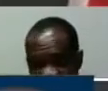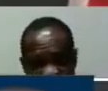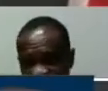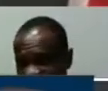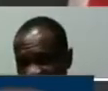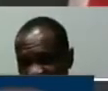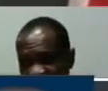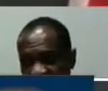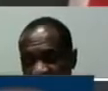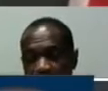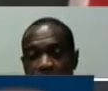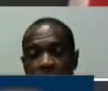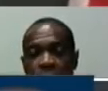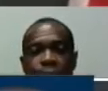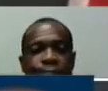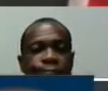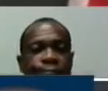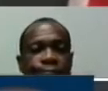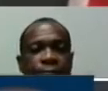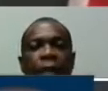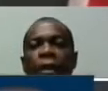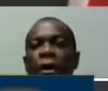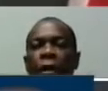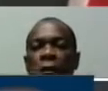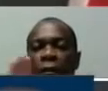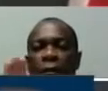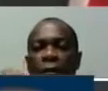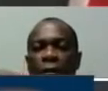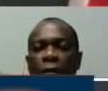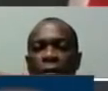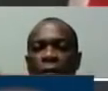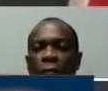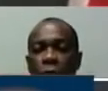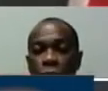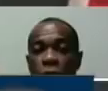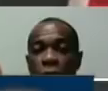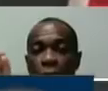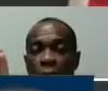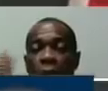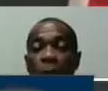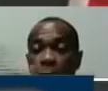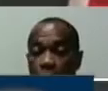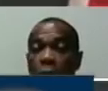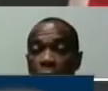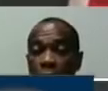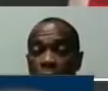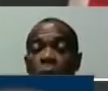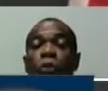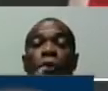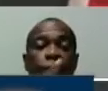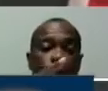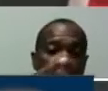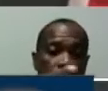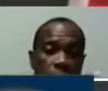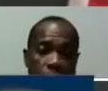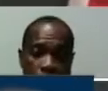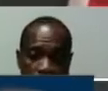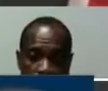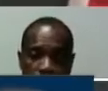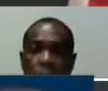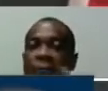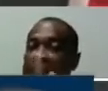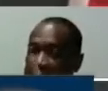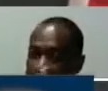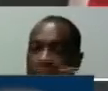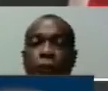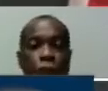says that if you've had your vaccination, because of the observed level of immunity